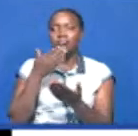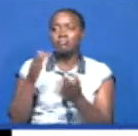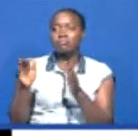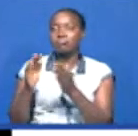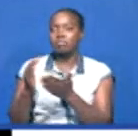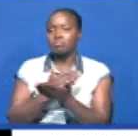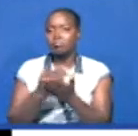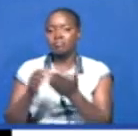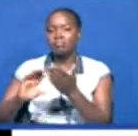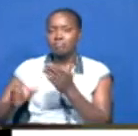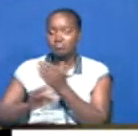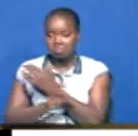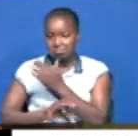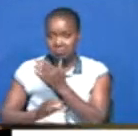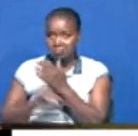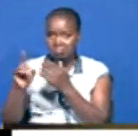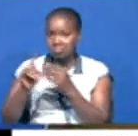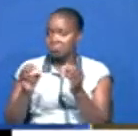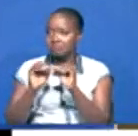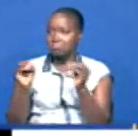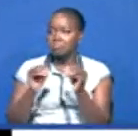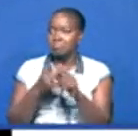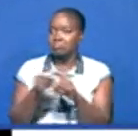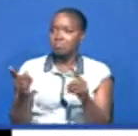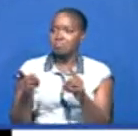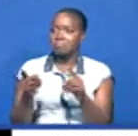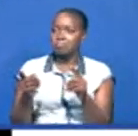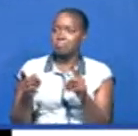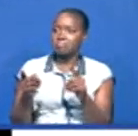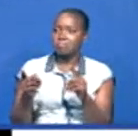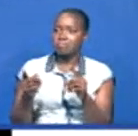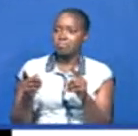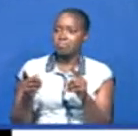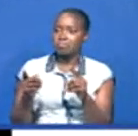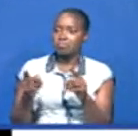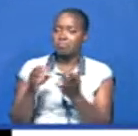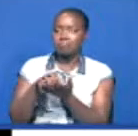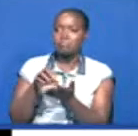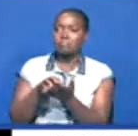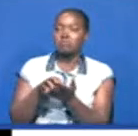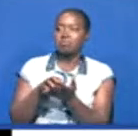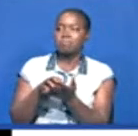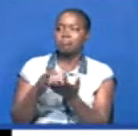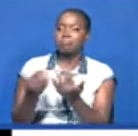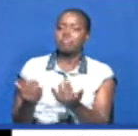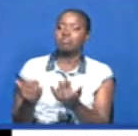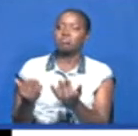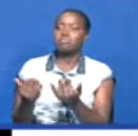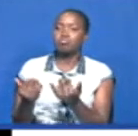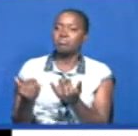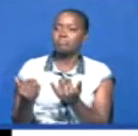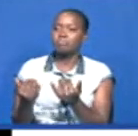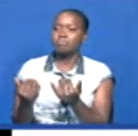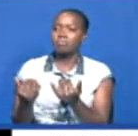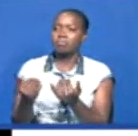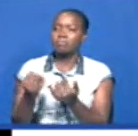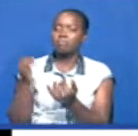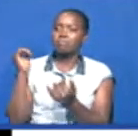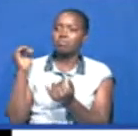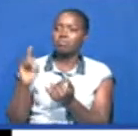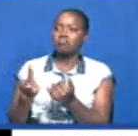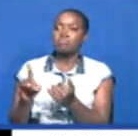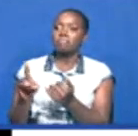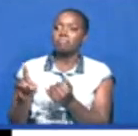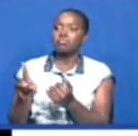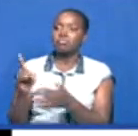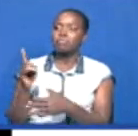not mandatory. But I think the position as we stand right now is it should be, because that is what is